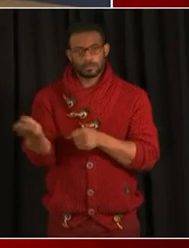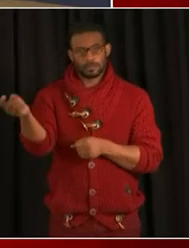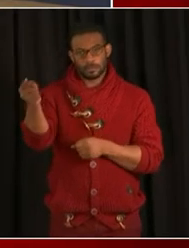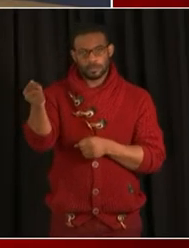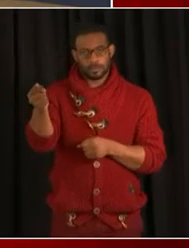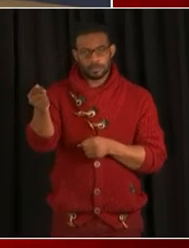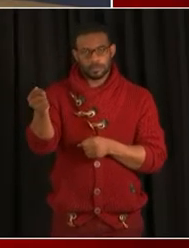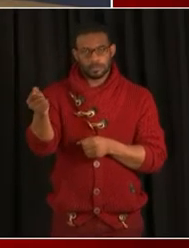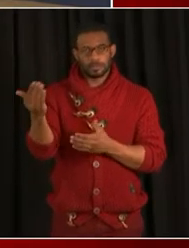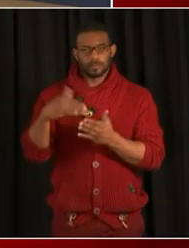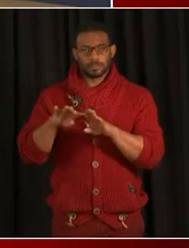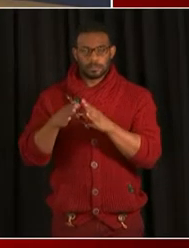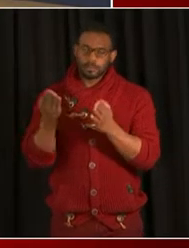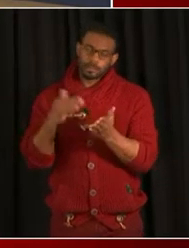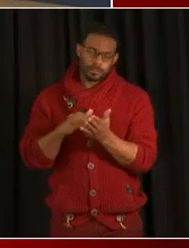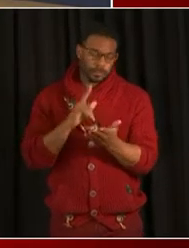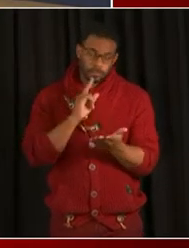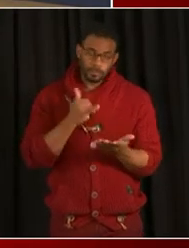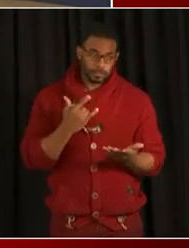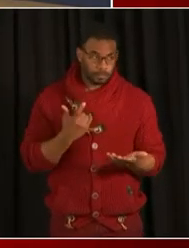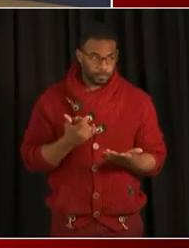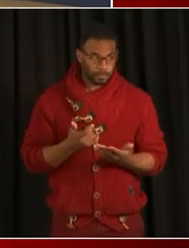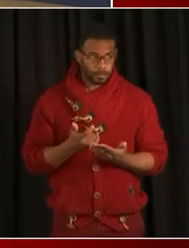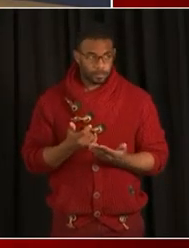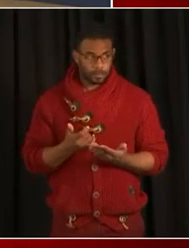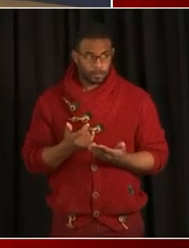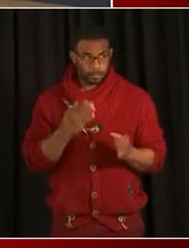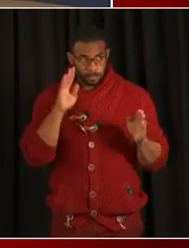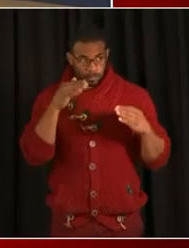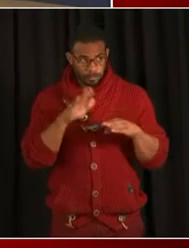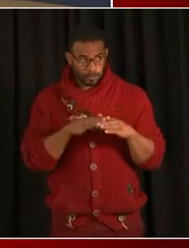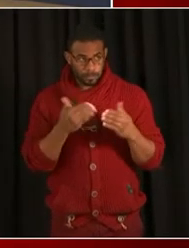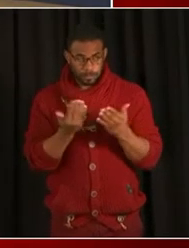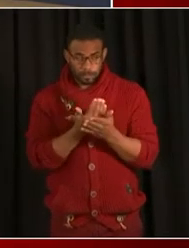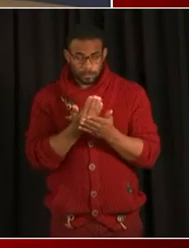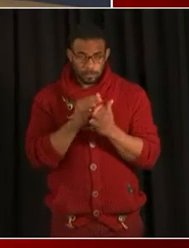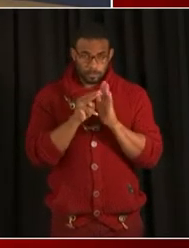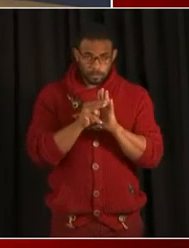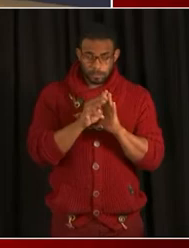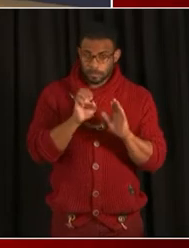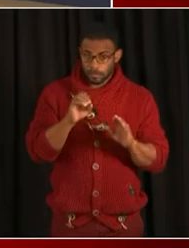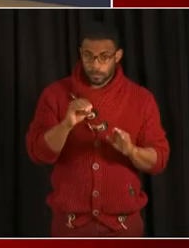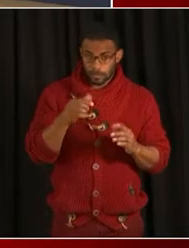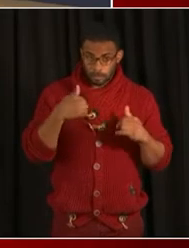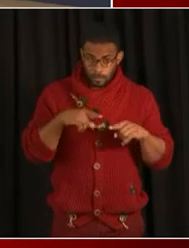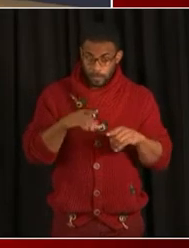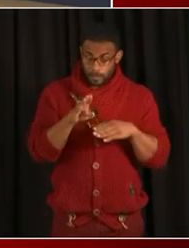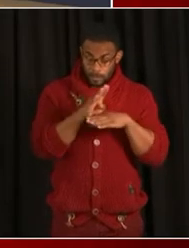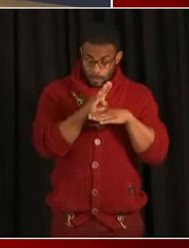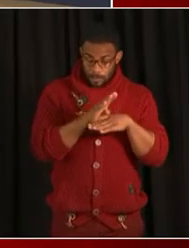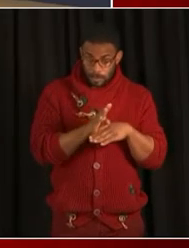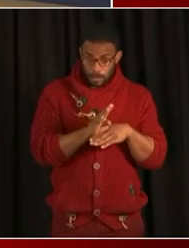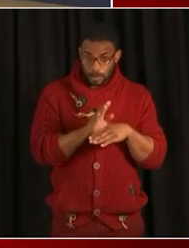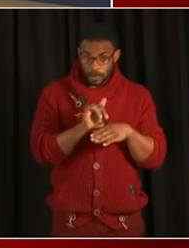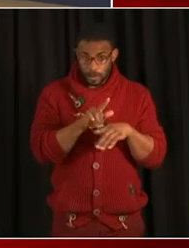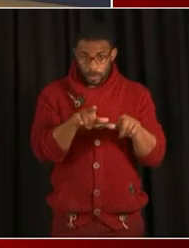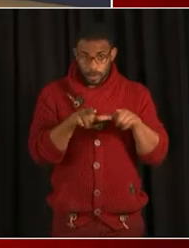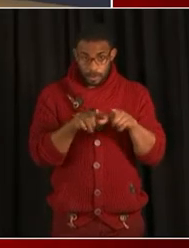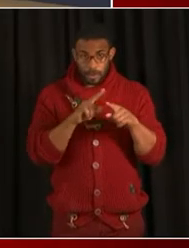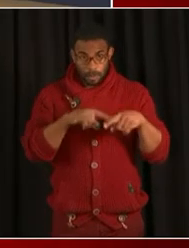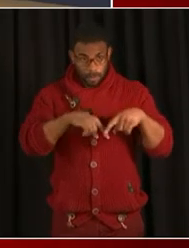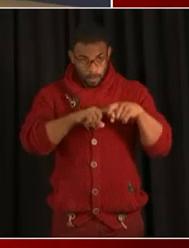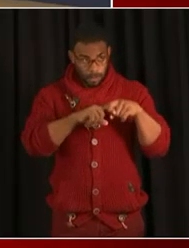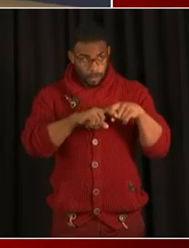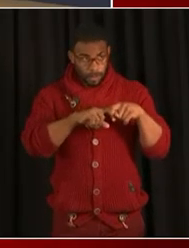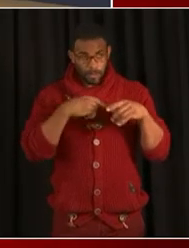next year. And again, really just focusing on those newer models. So while the business at the location